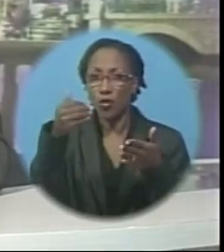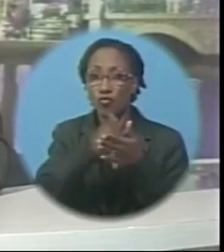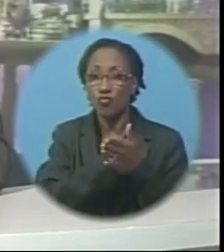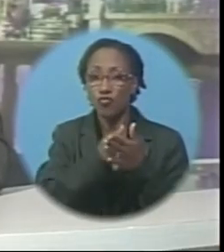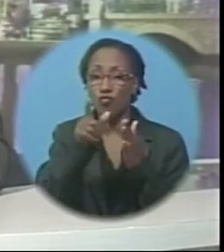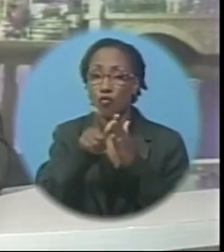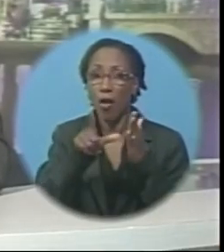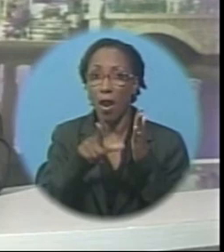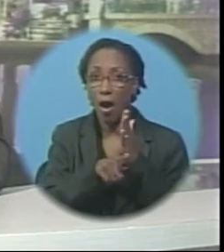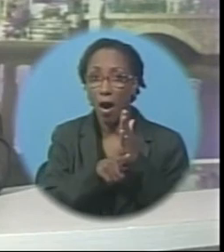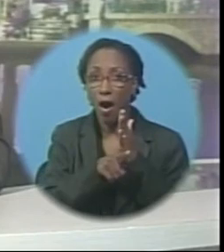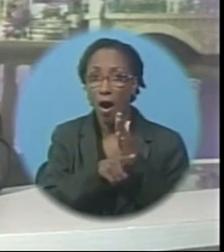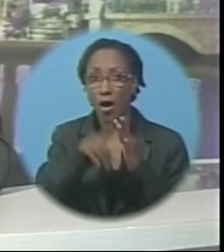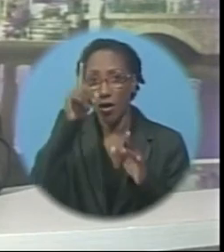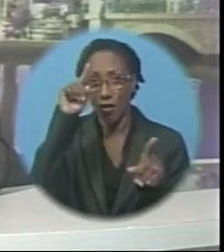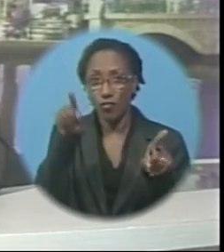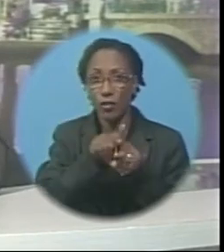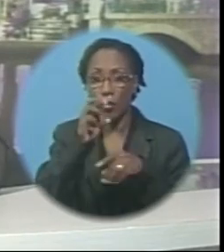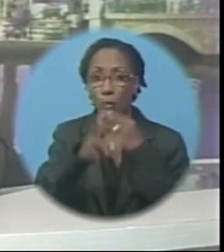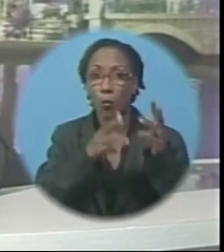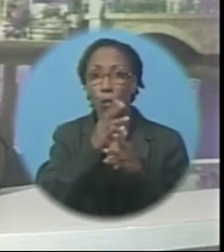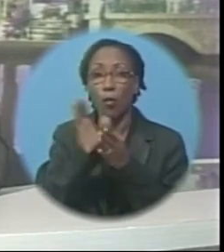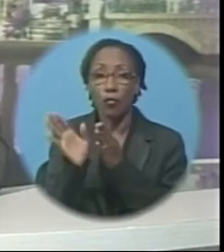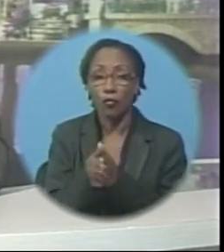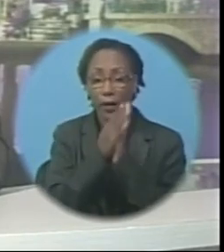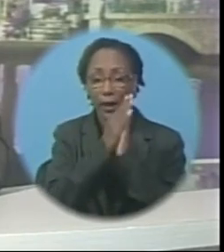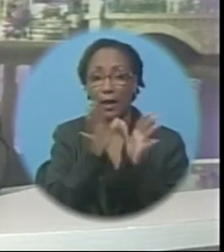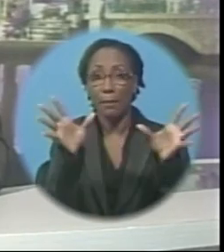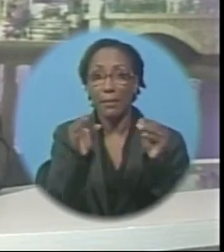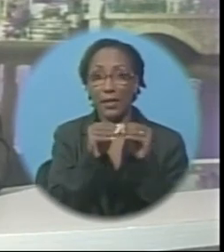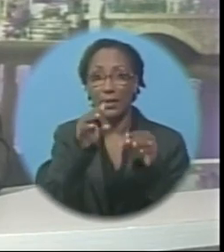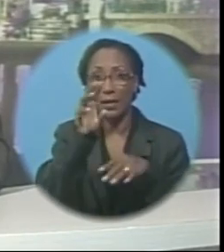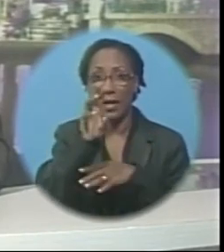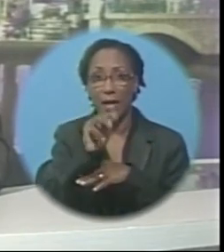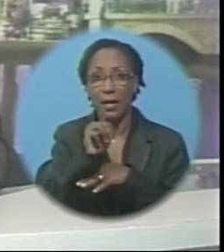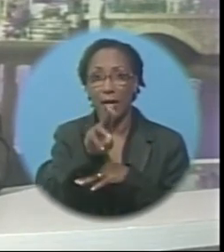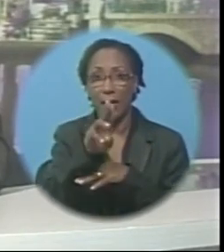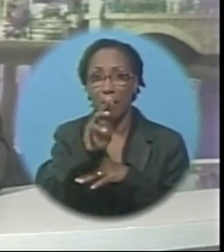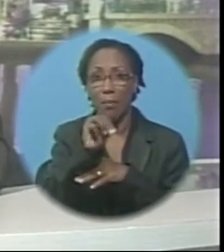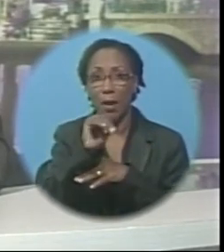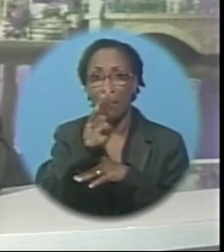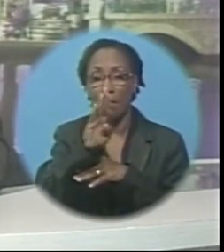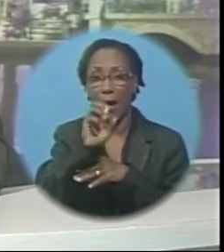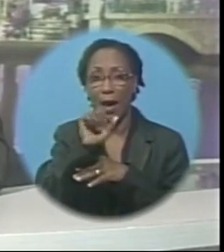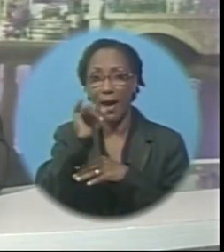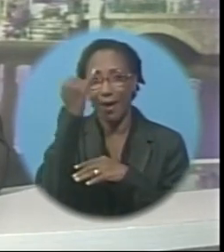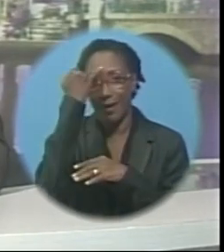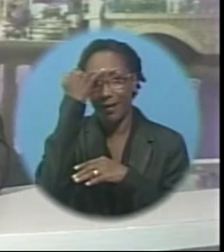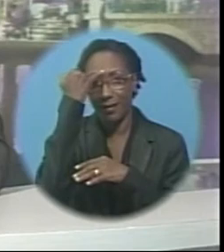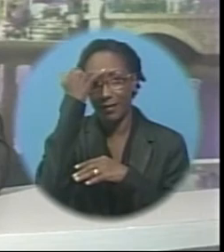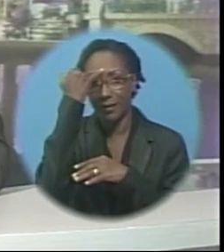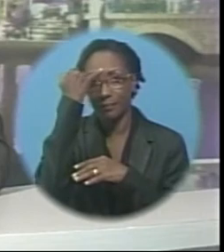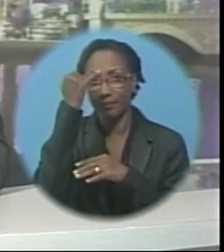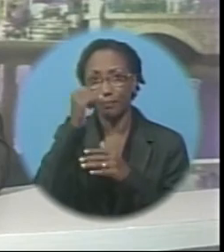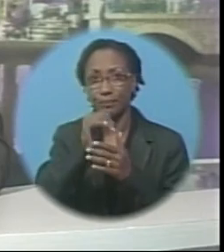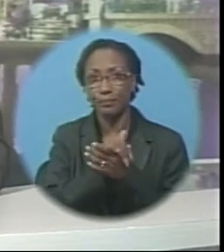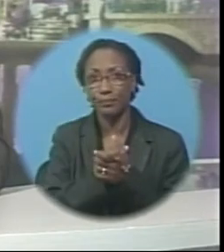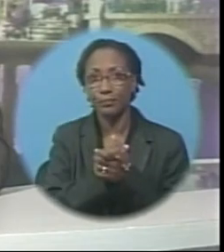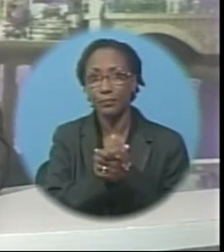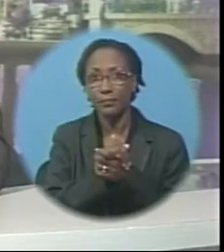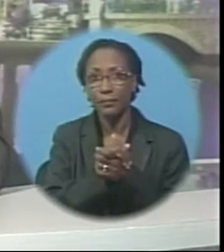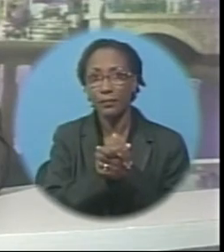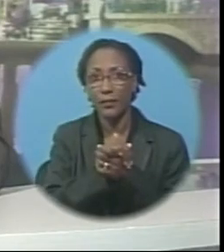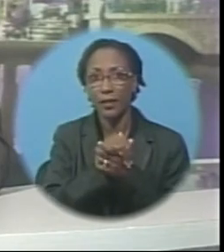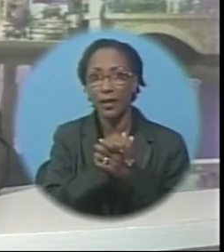proposed new law agreed at the World Cricket Committee's meeting that is in Mumbai. Well, the pair of